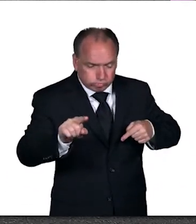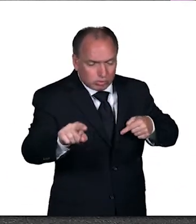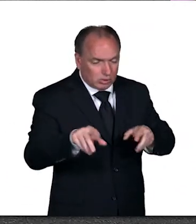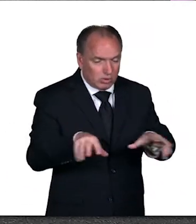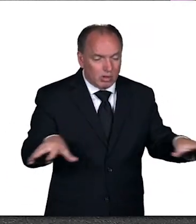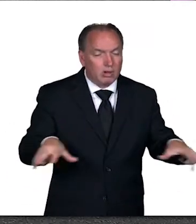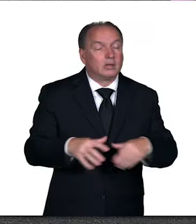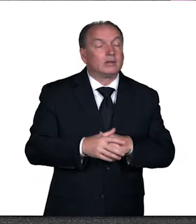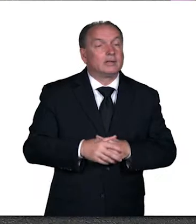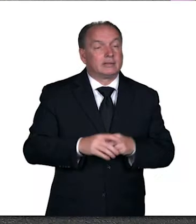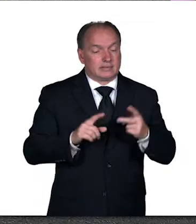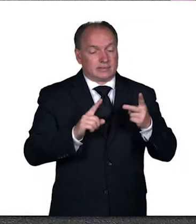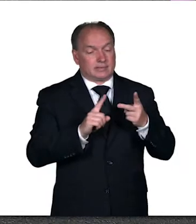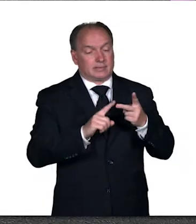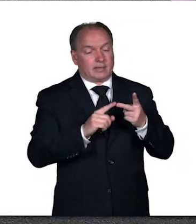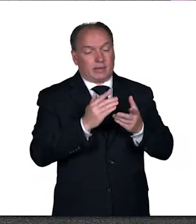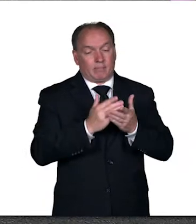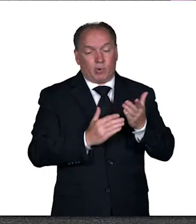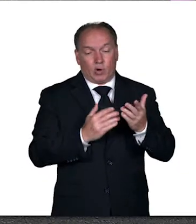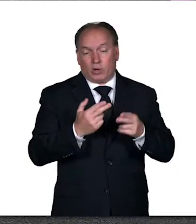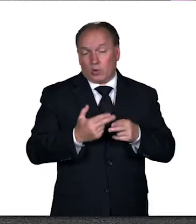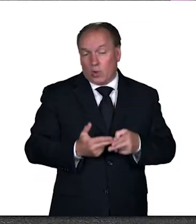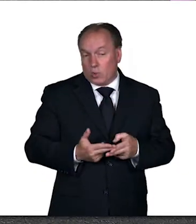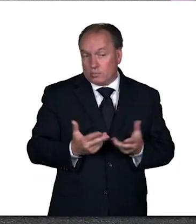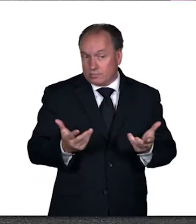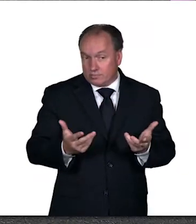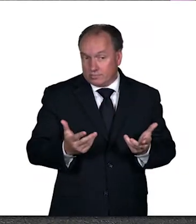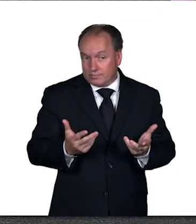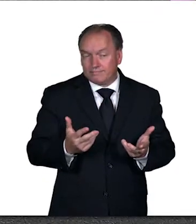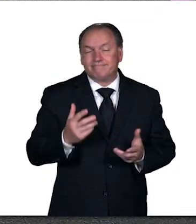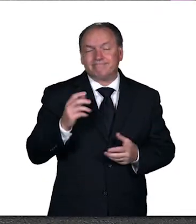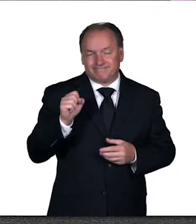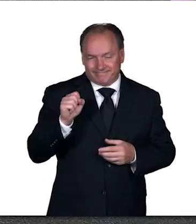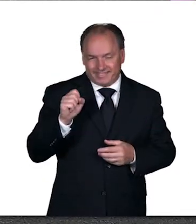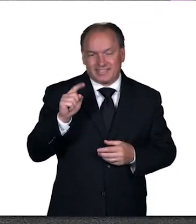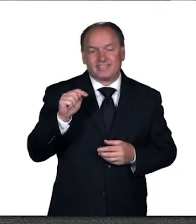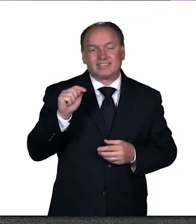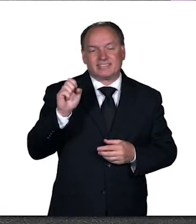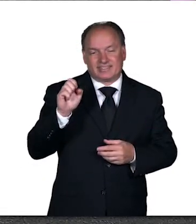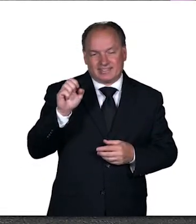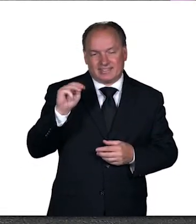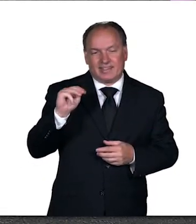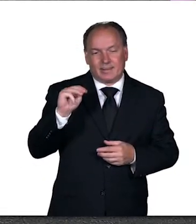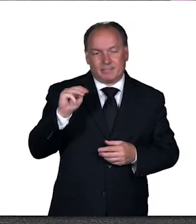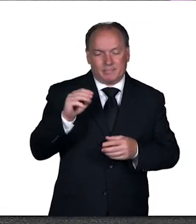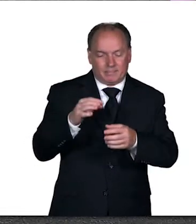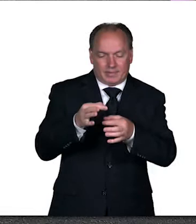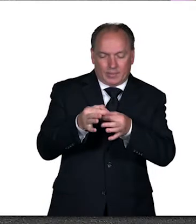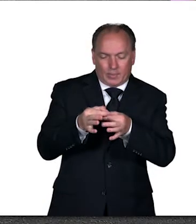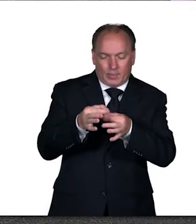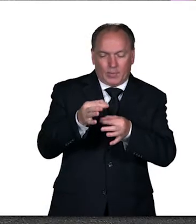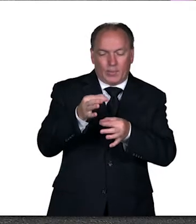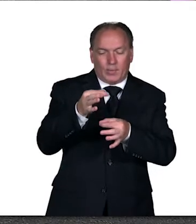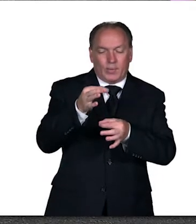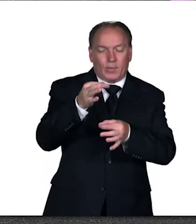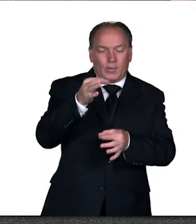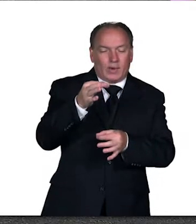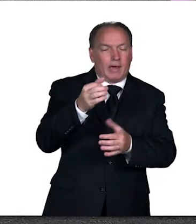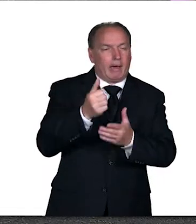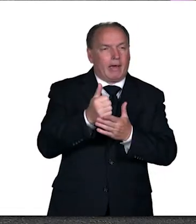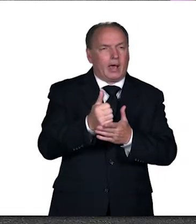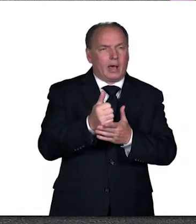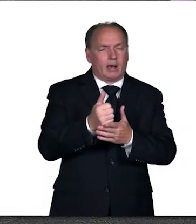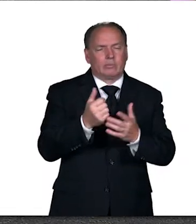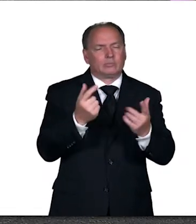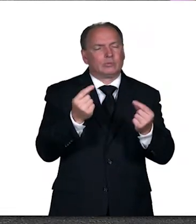The second part of our plant is called the stem. The stem helps the plant